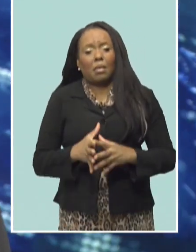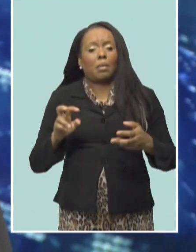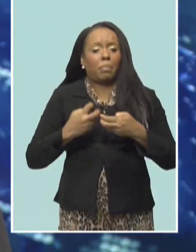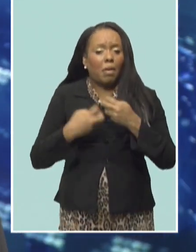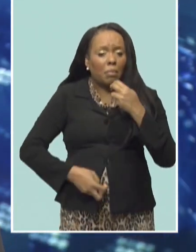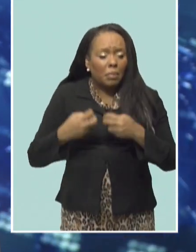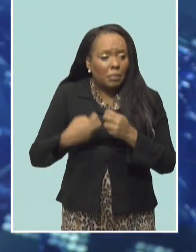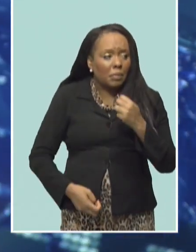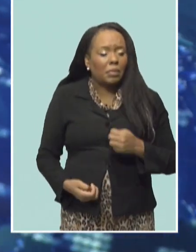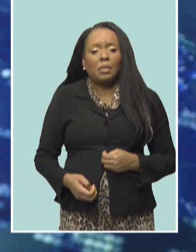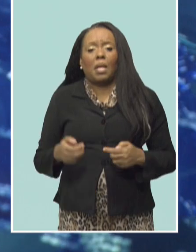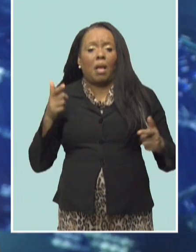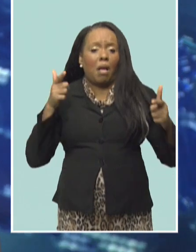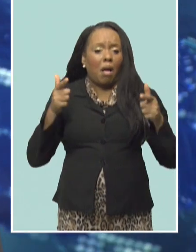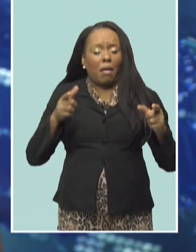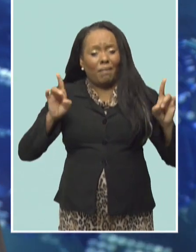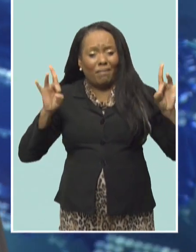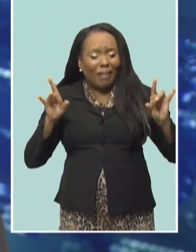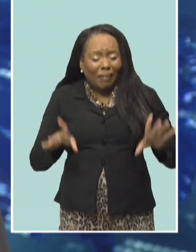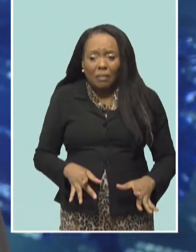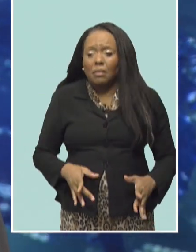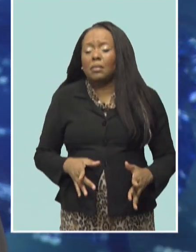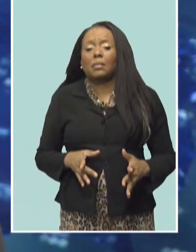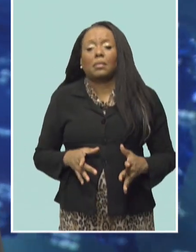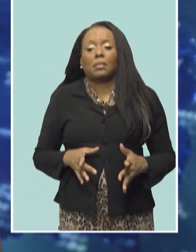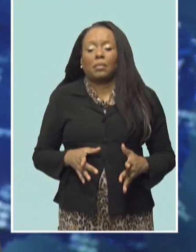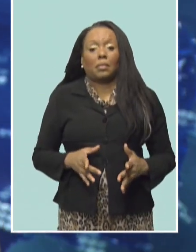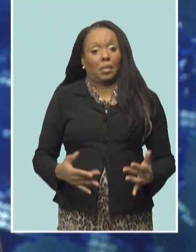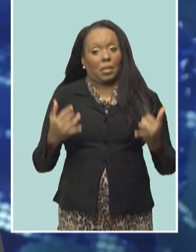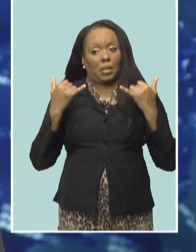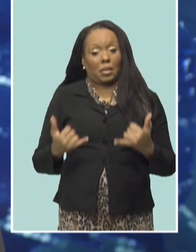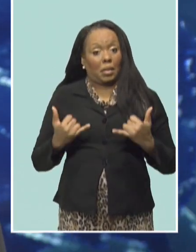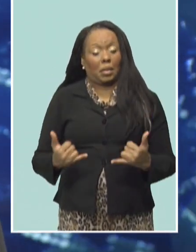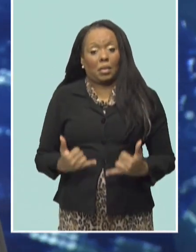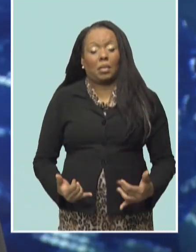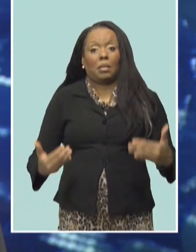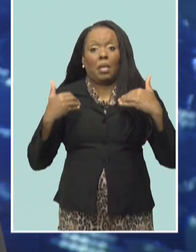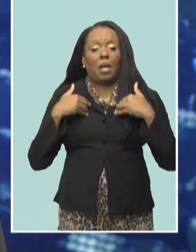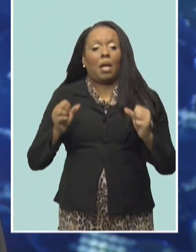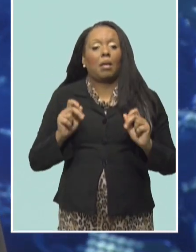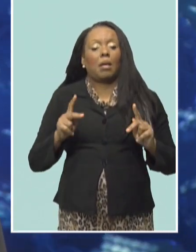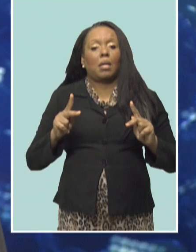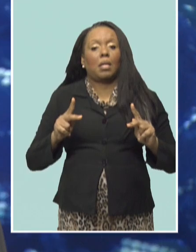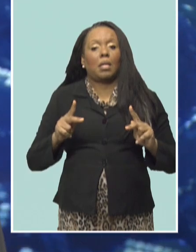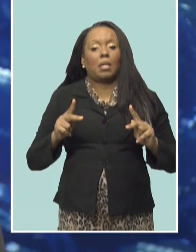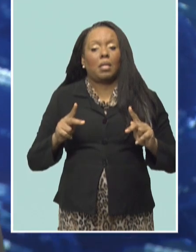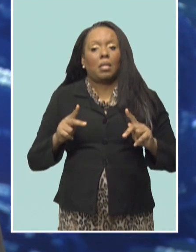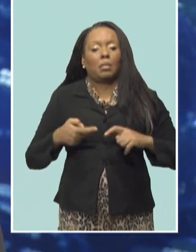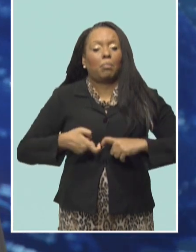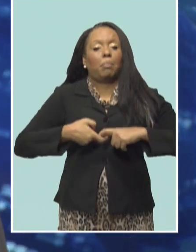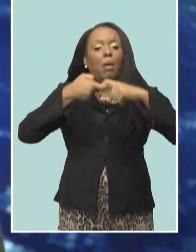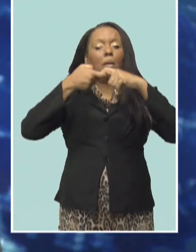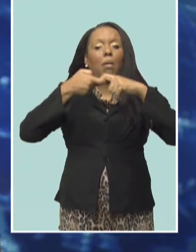violence to all sorts of other things. And I think this gives us an opportunity to pause,